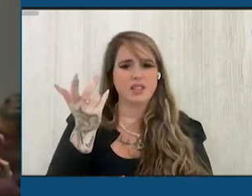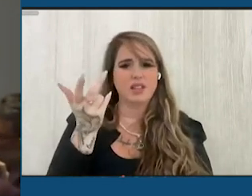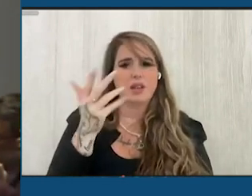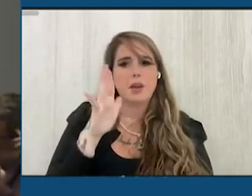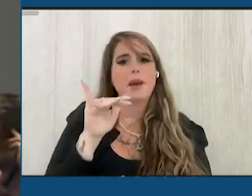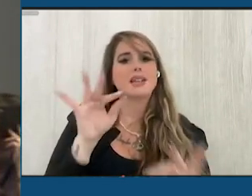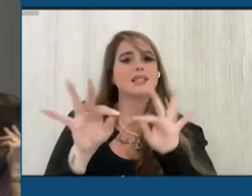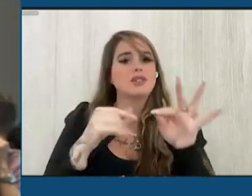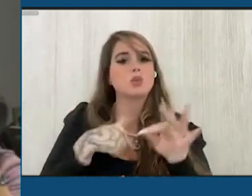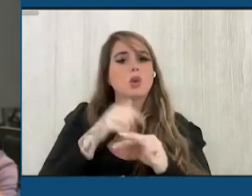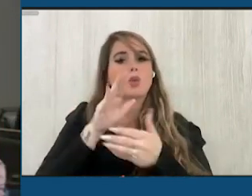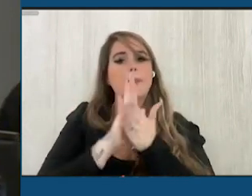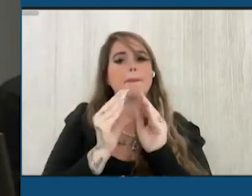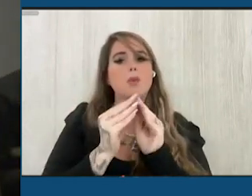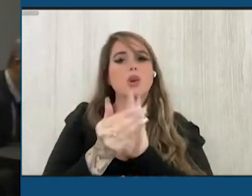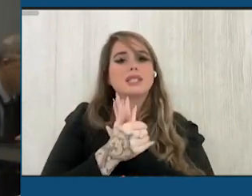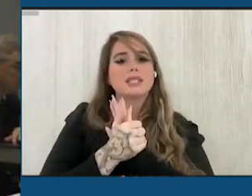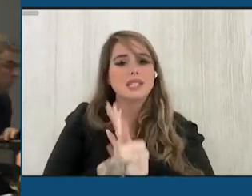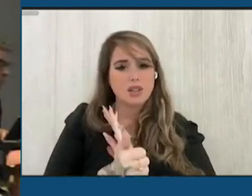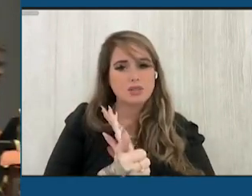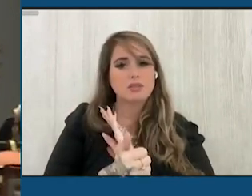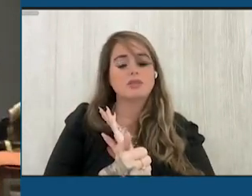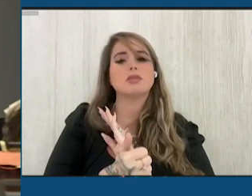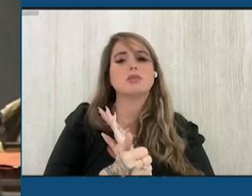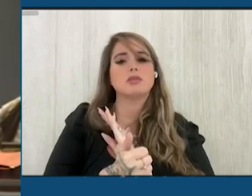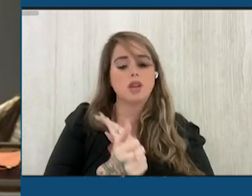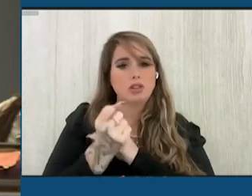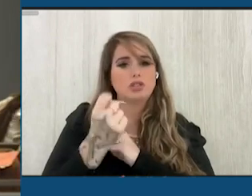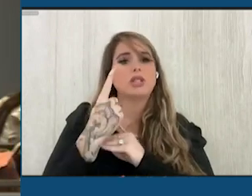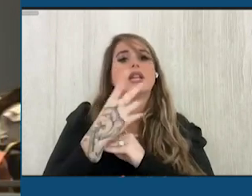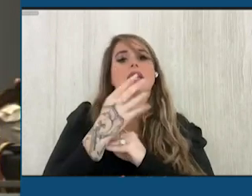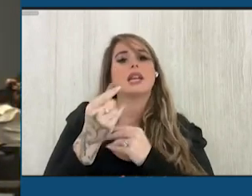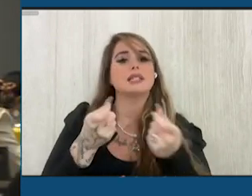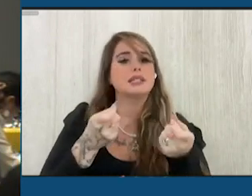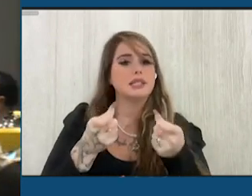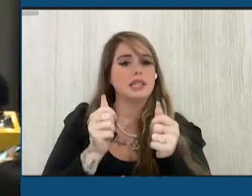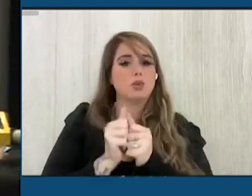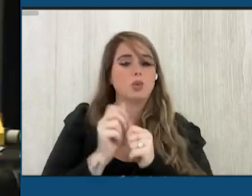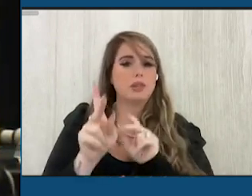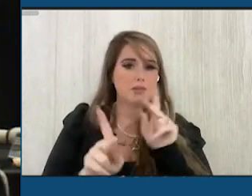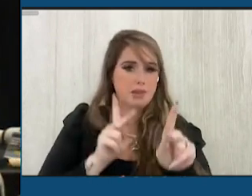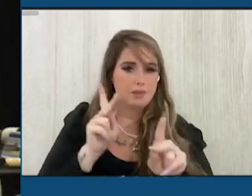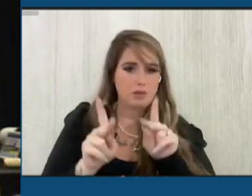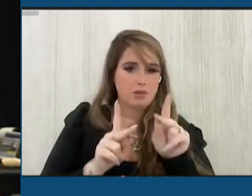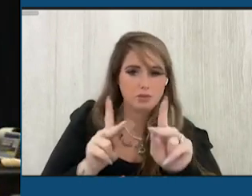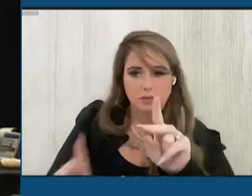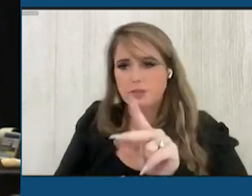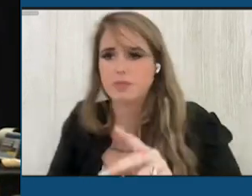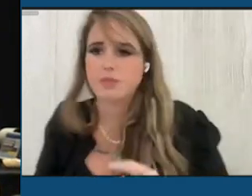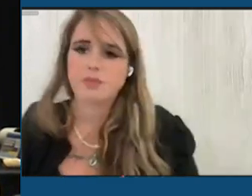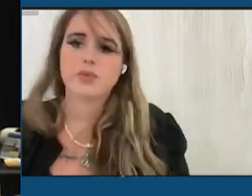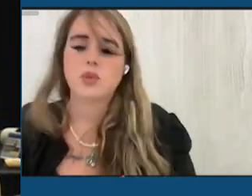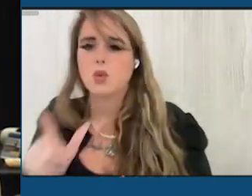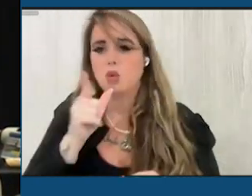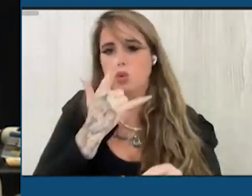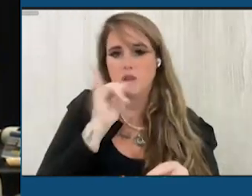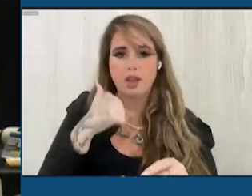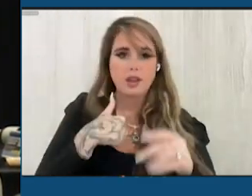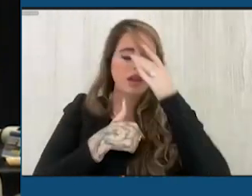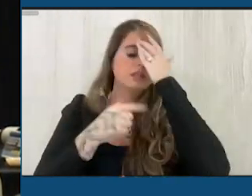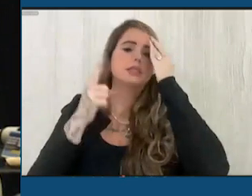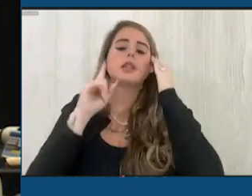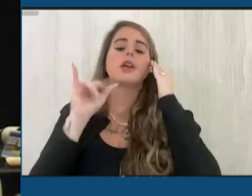more skilled at understanding and dealing with people who look like us, who sound like